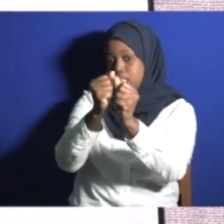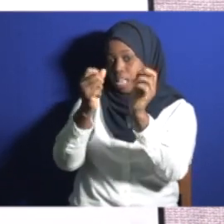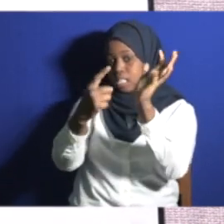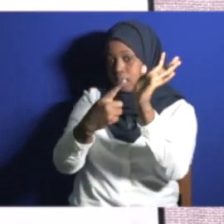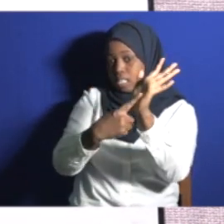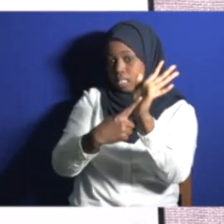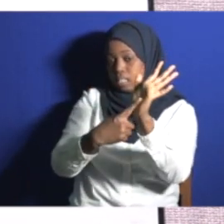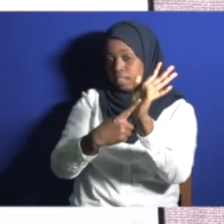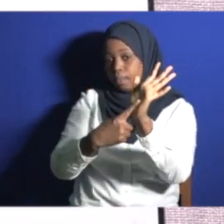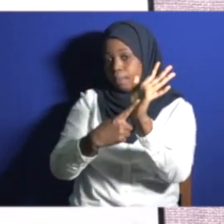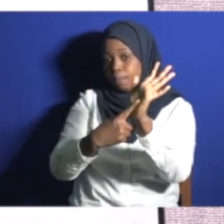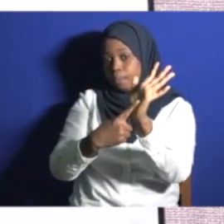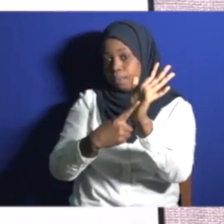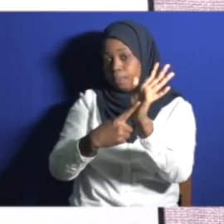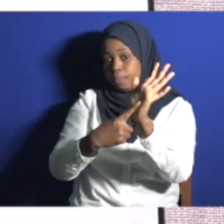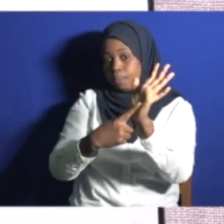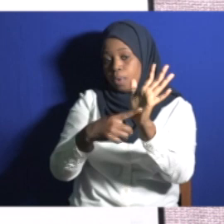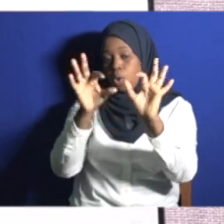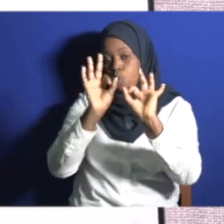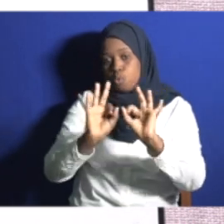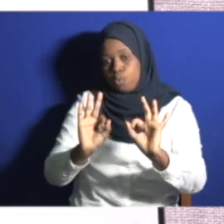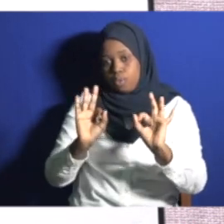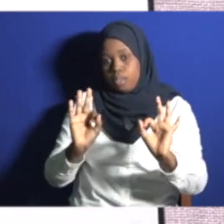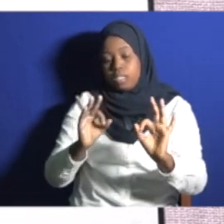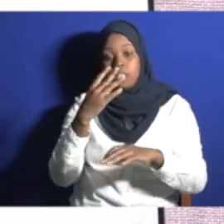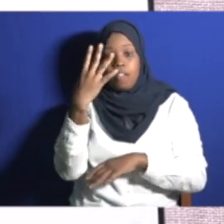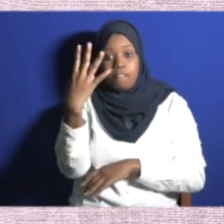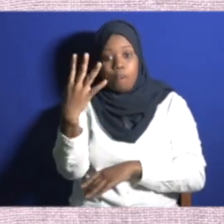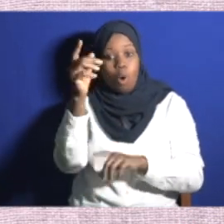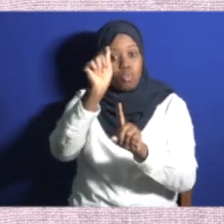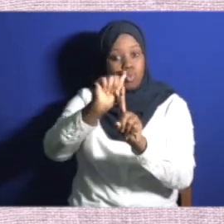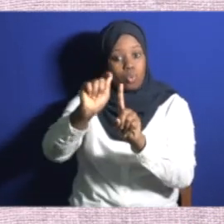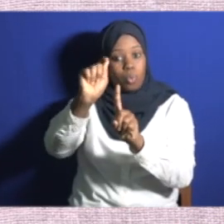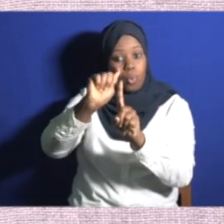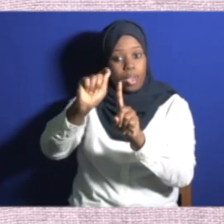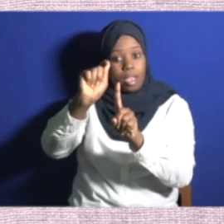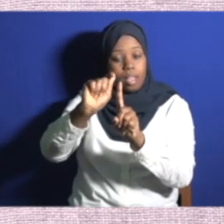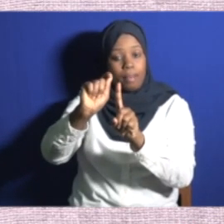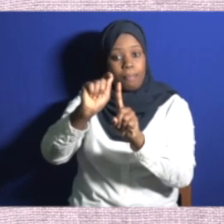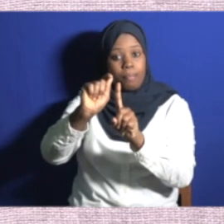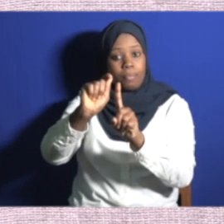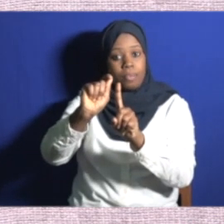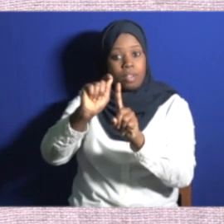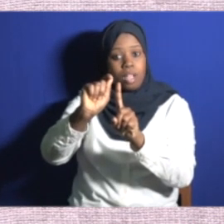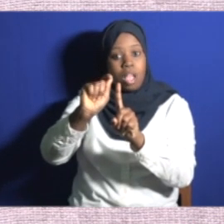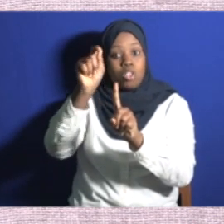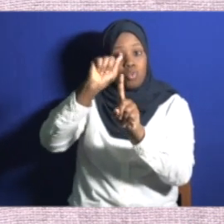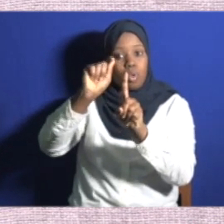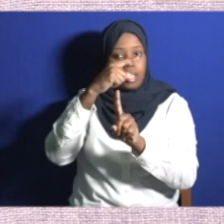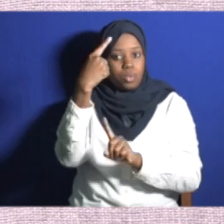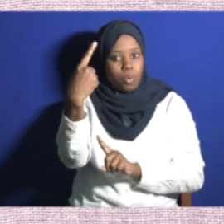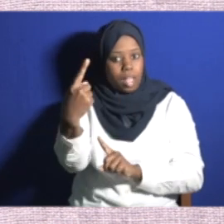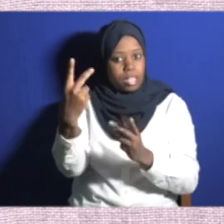Good. It is a 4 squared. Very good. Square of 1 is what? Is